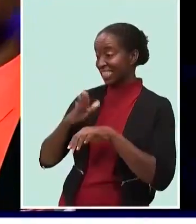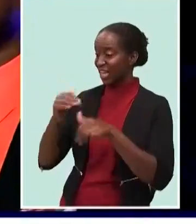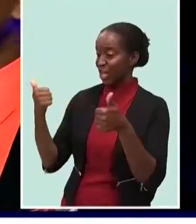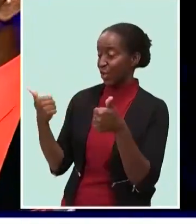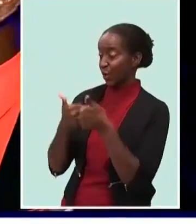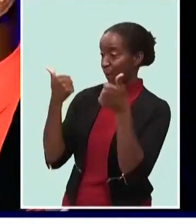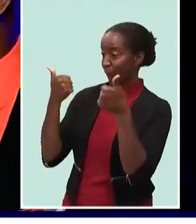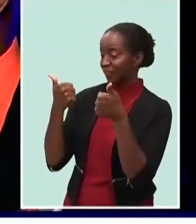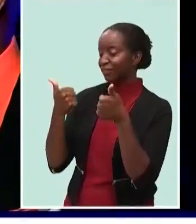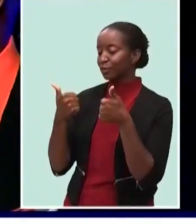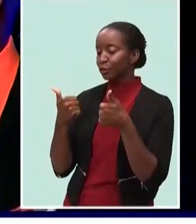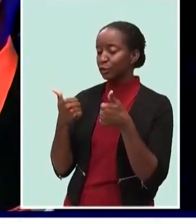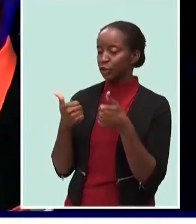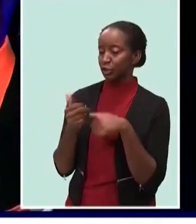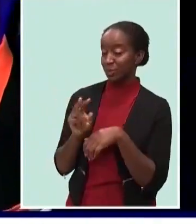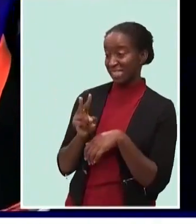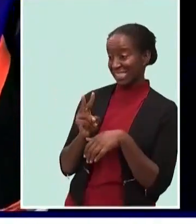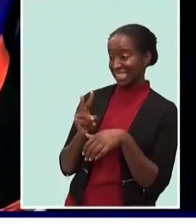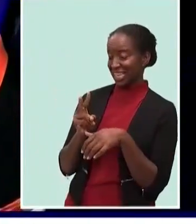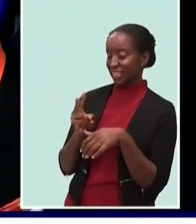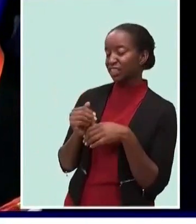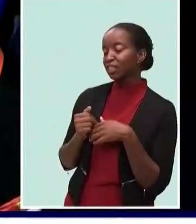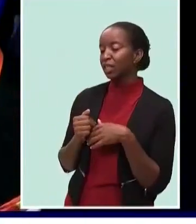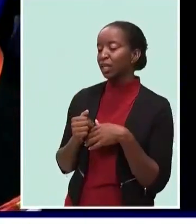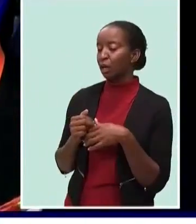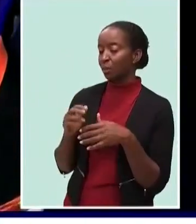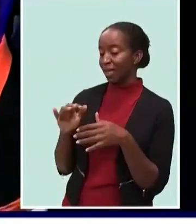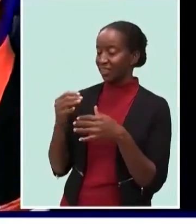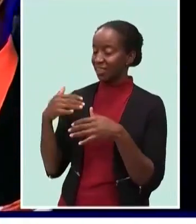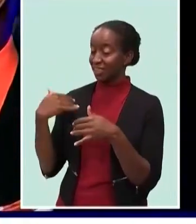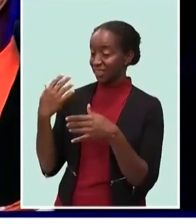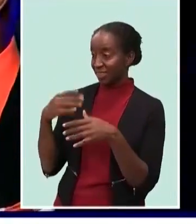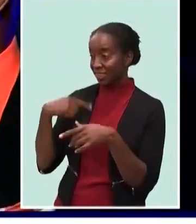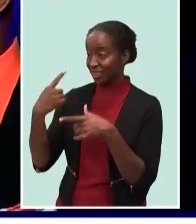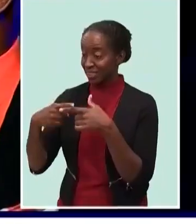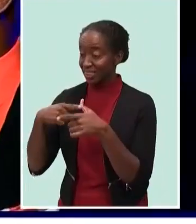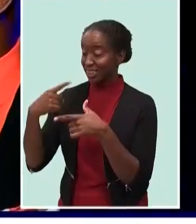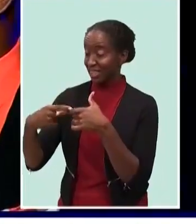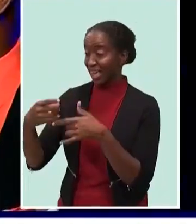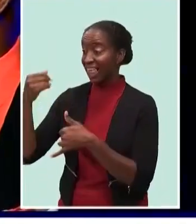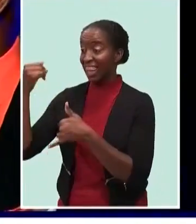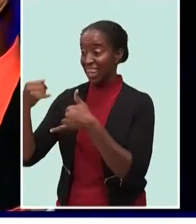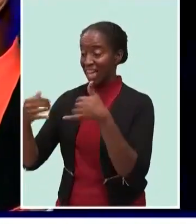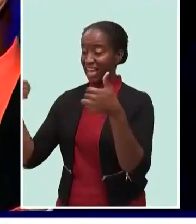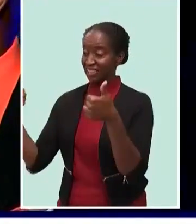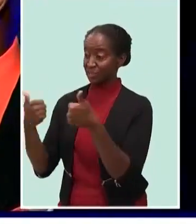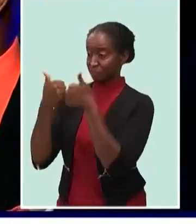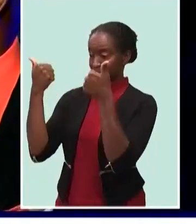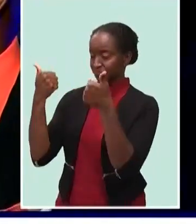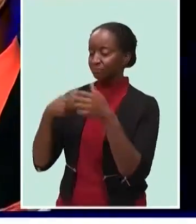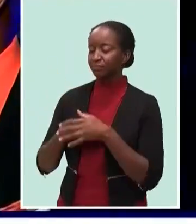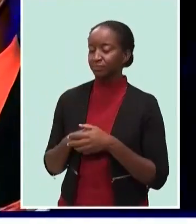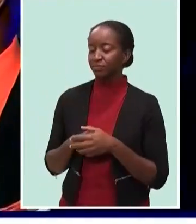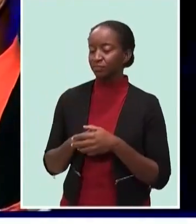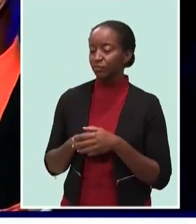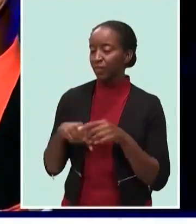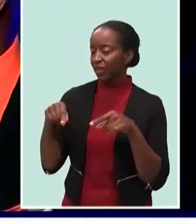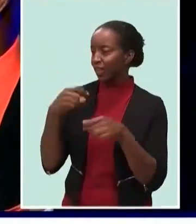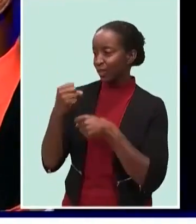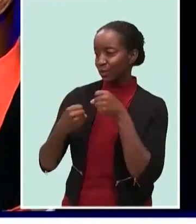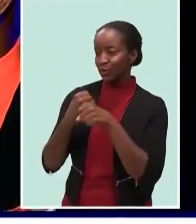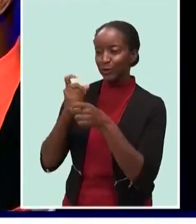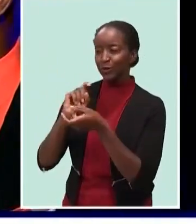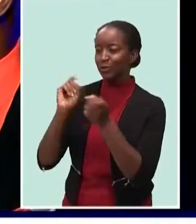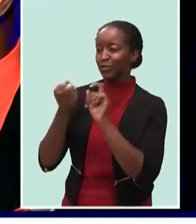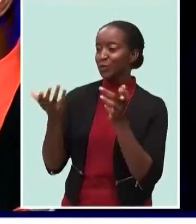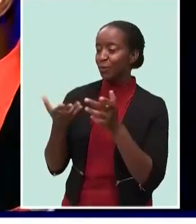years, actually, about having no semi-final and going straight into the final. So that's what we've done this year. We've made a change to